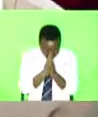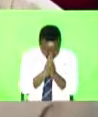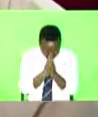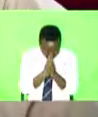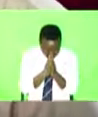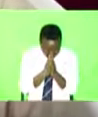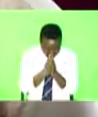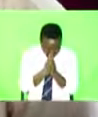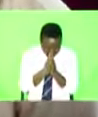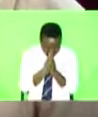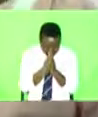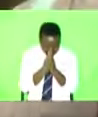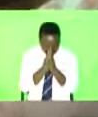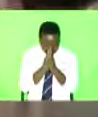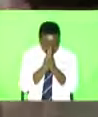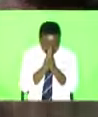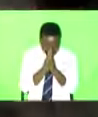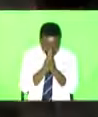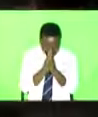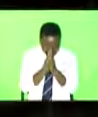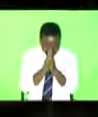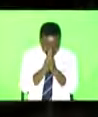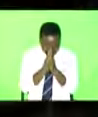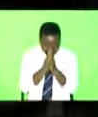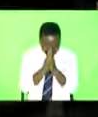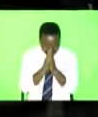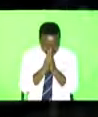together? Holy